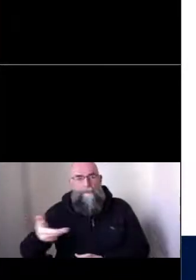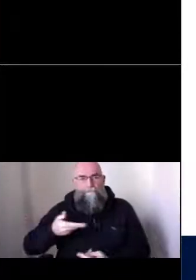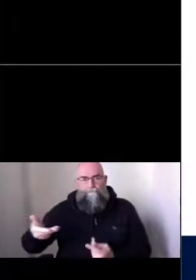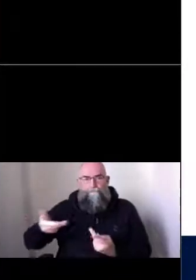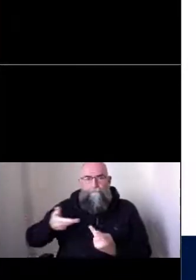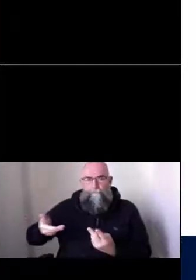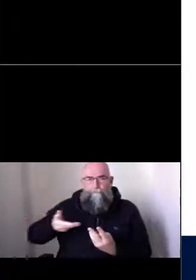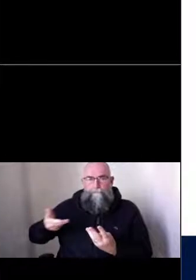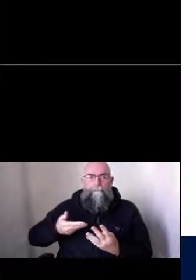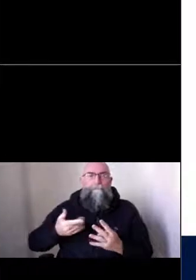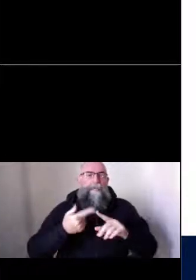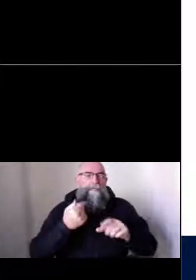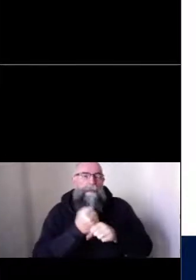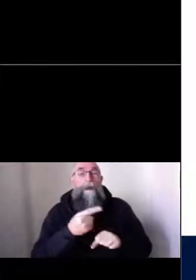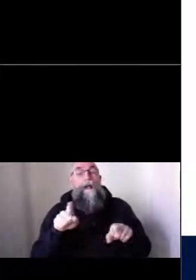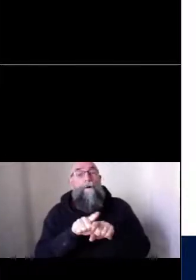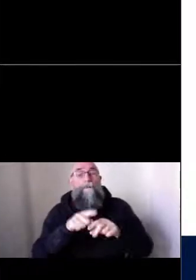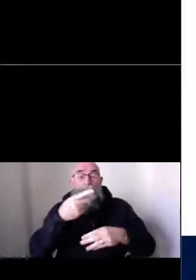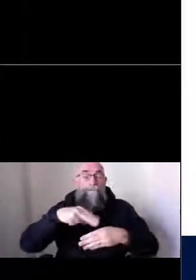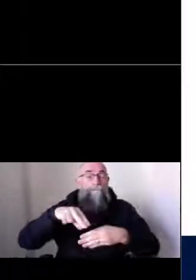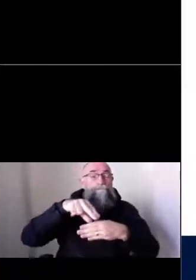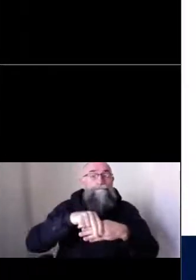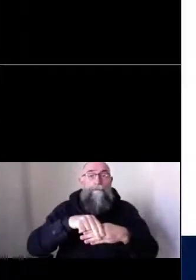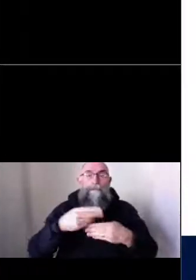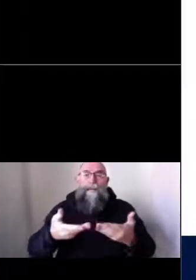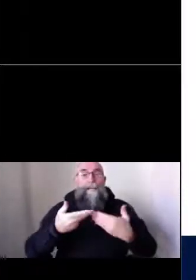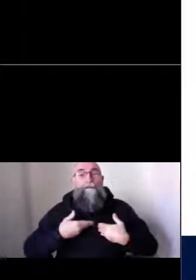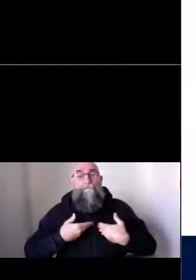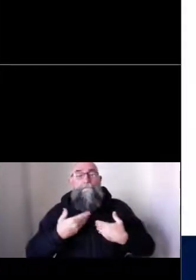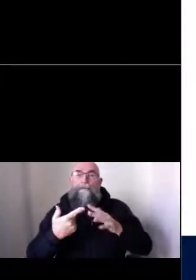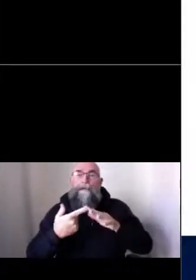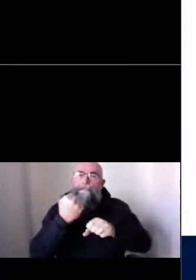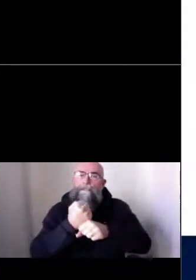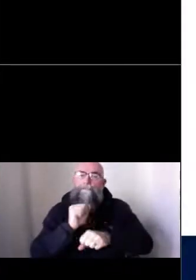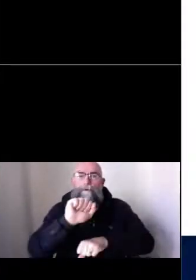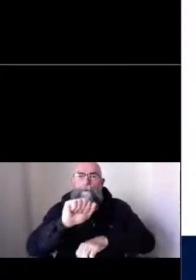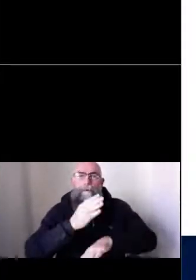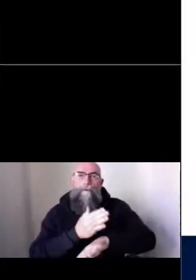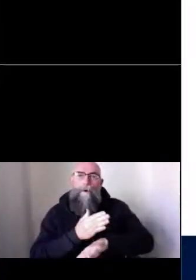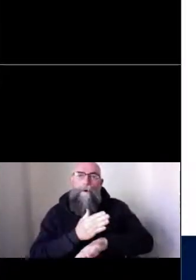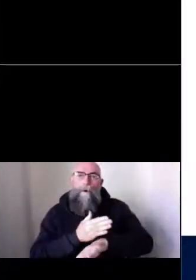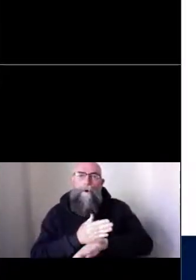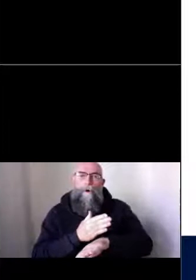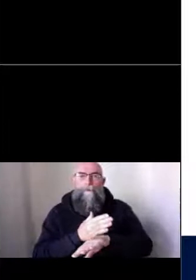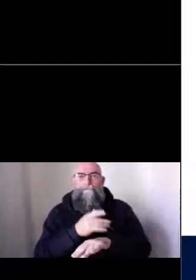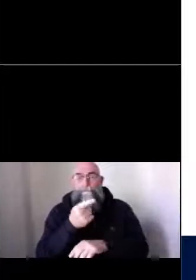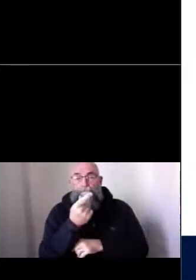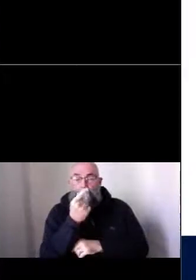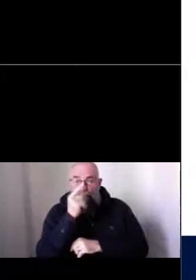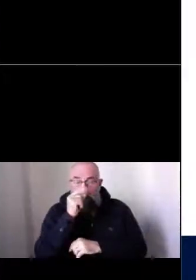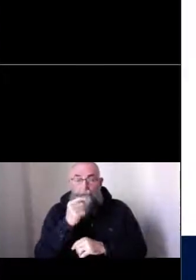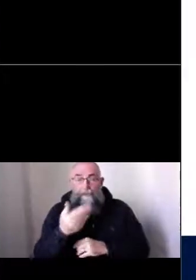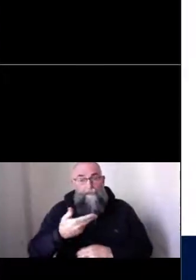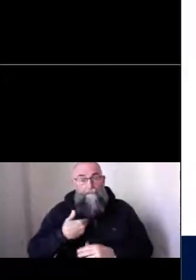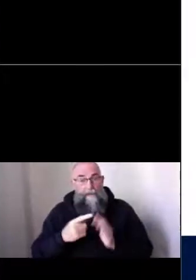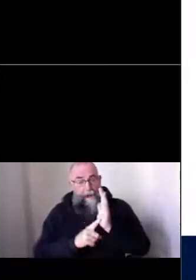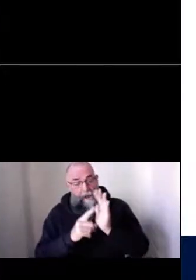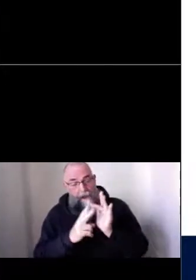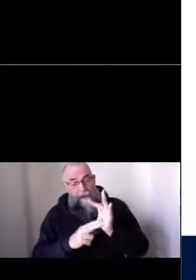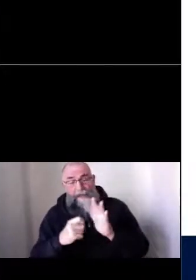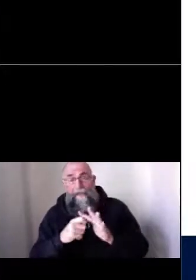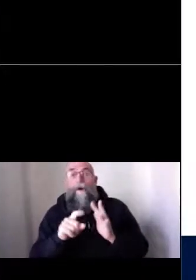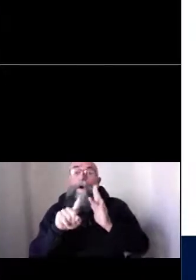samples of work. So you'll have the opportunity to put these either as a link or upload the